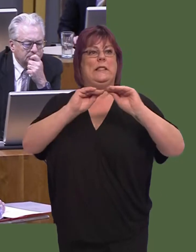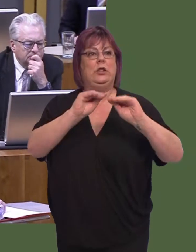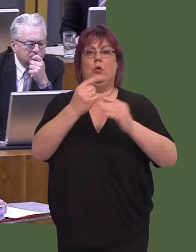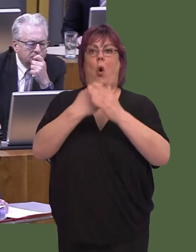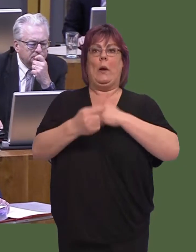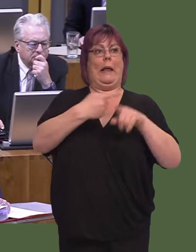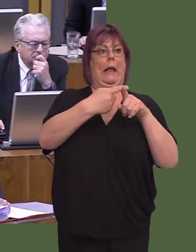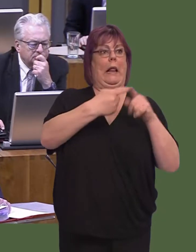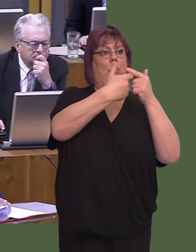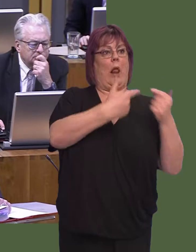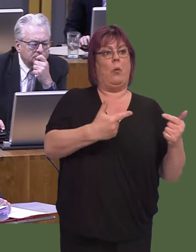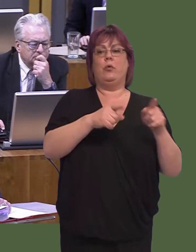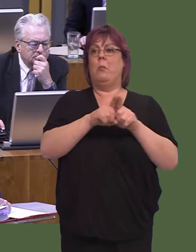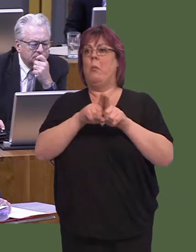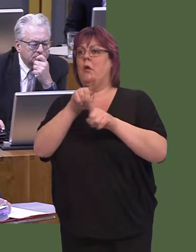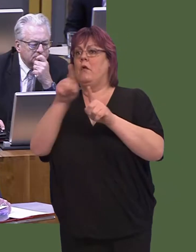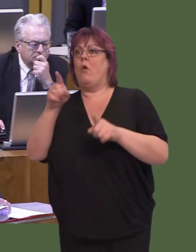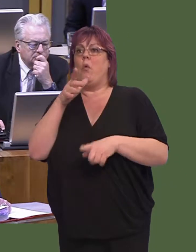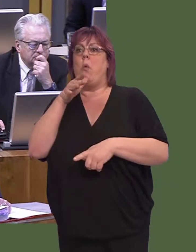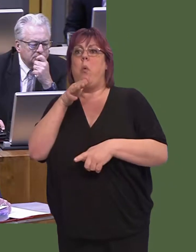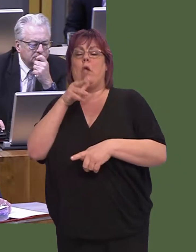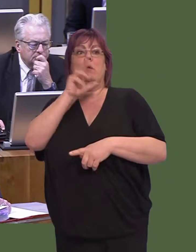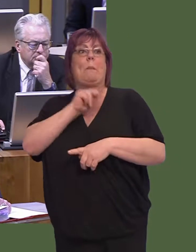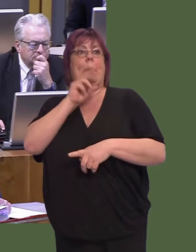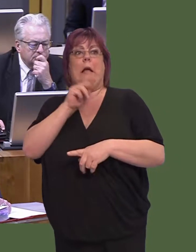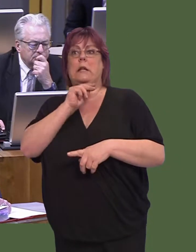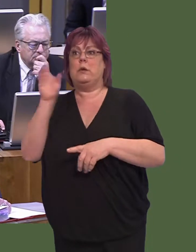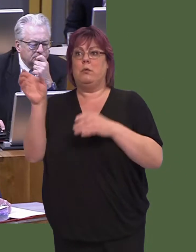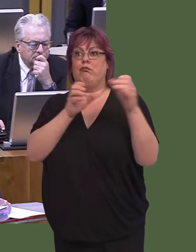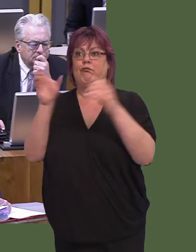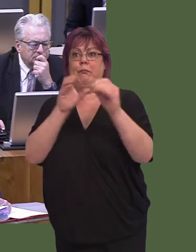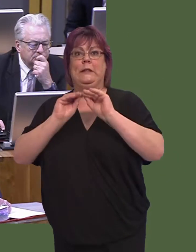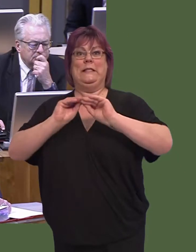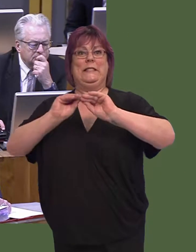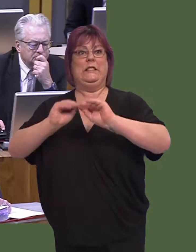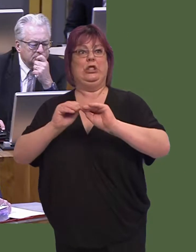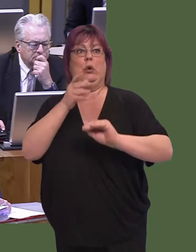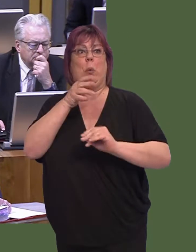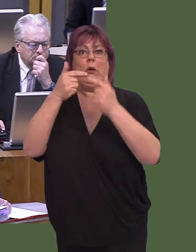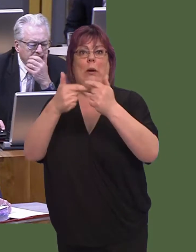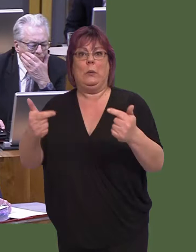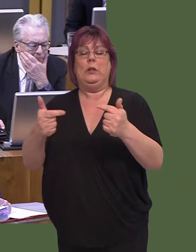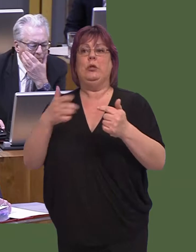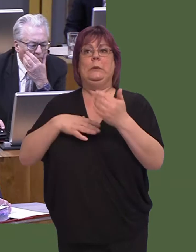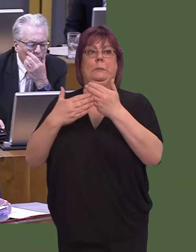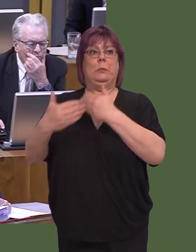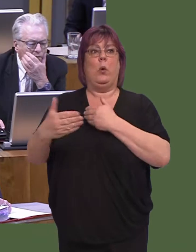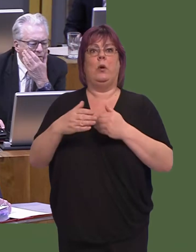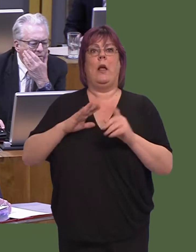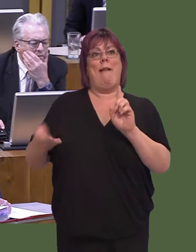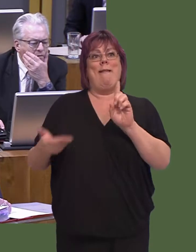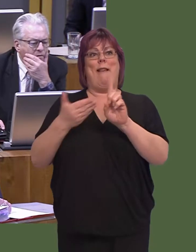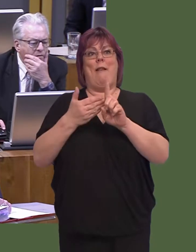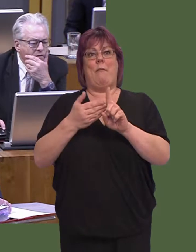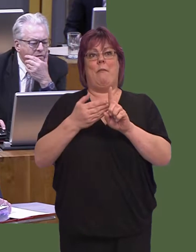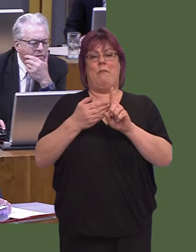English, but sometimes it's more difficult to get people to be able to teach science through the medium of Welsh. We won't attain a target, for